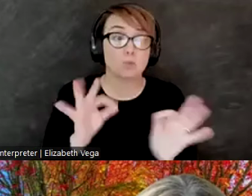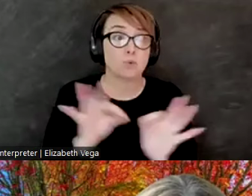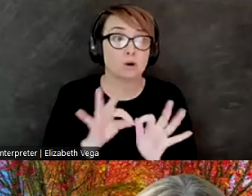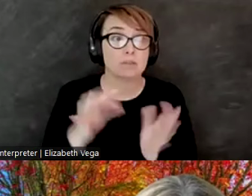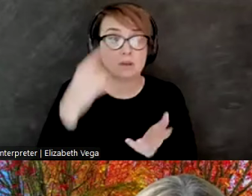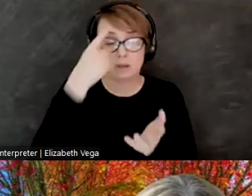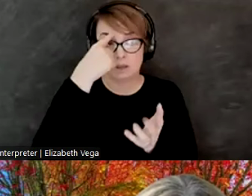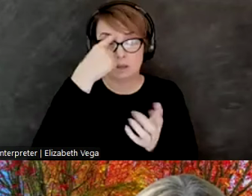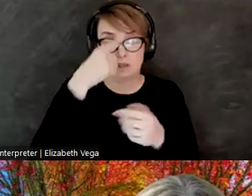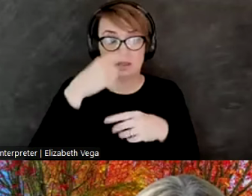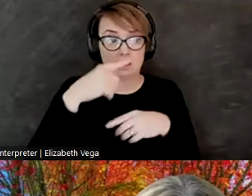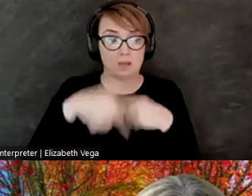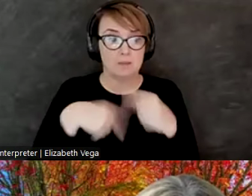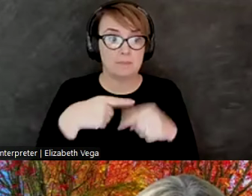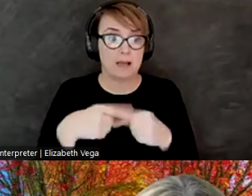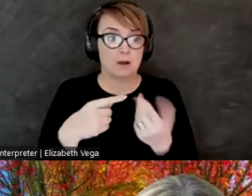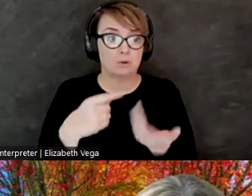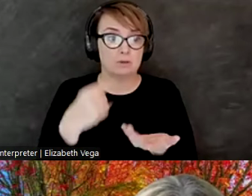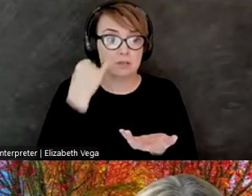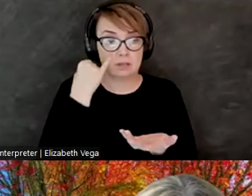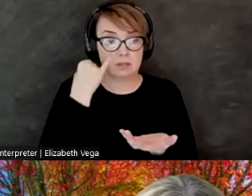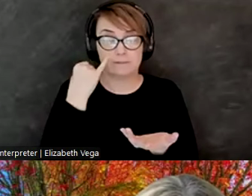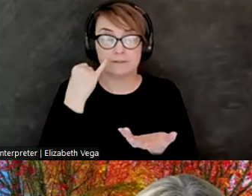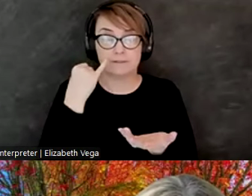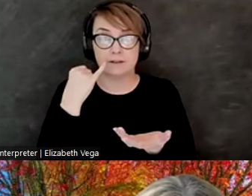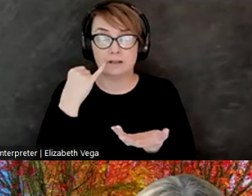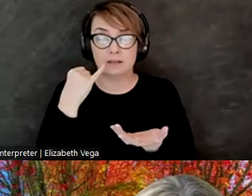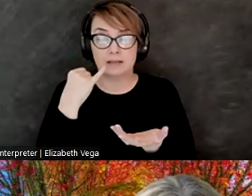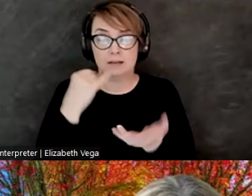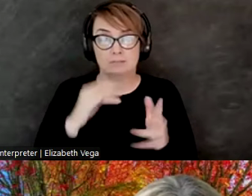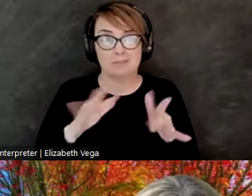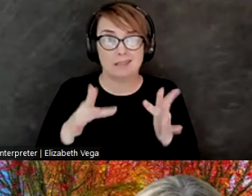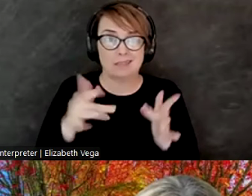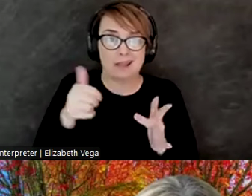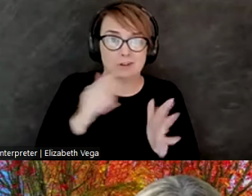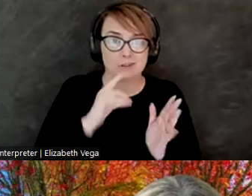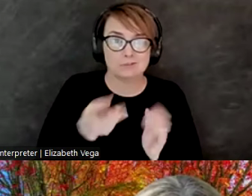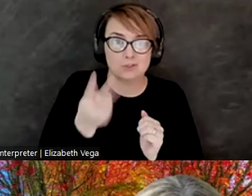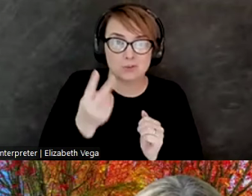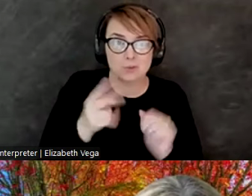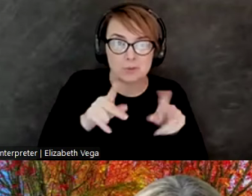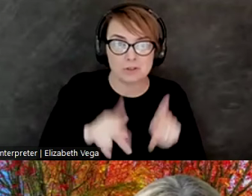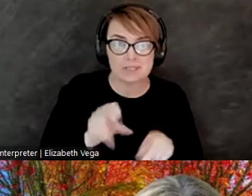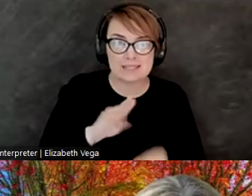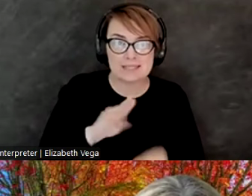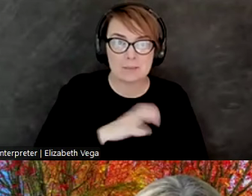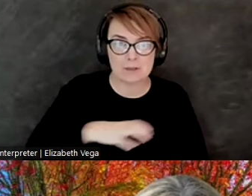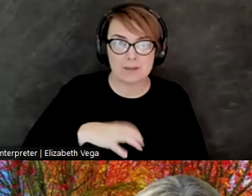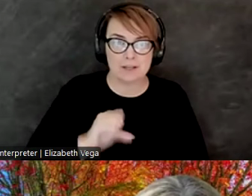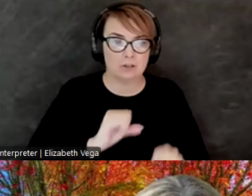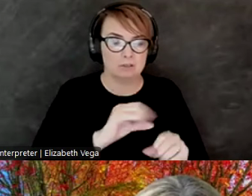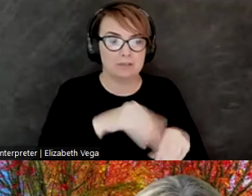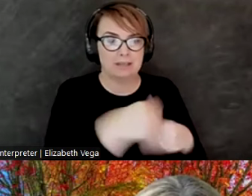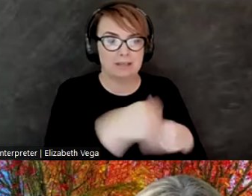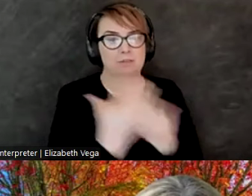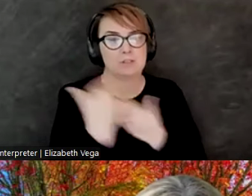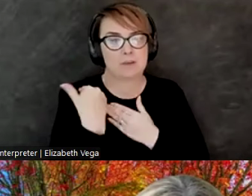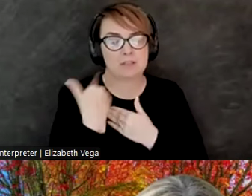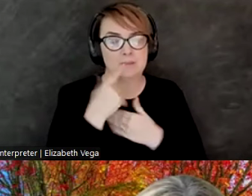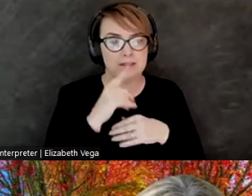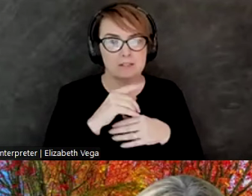nimble two-person subcommittee could be charged with something that is productive just to bring back for